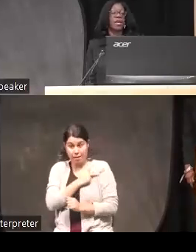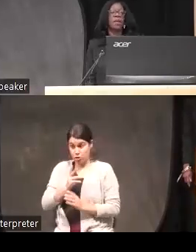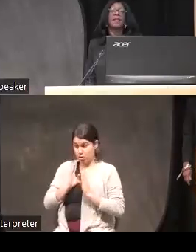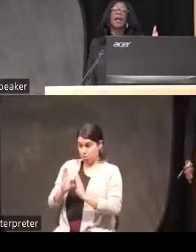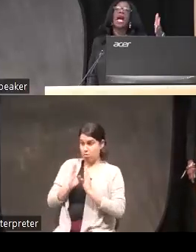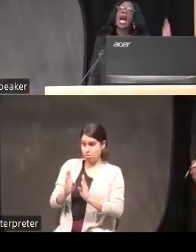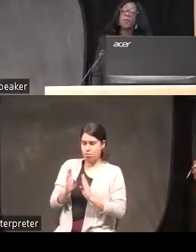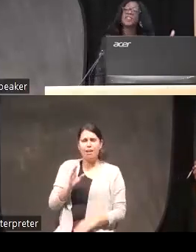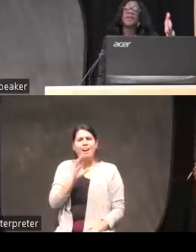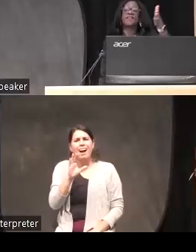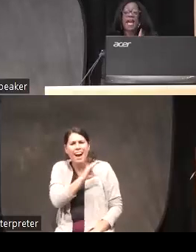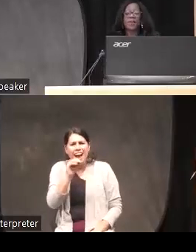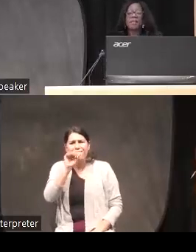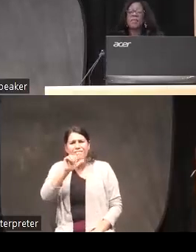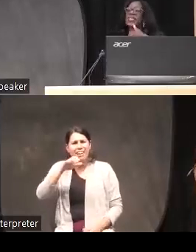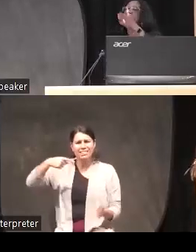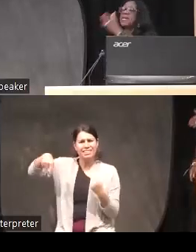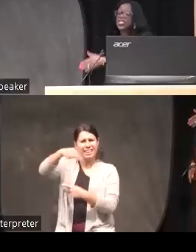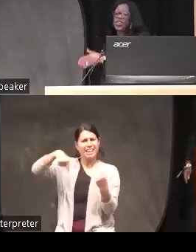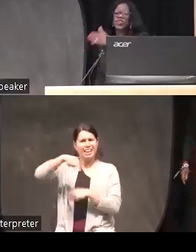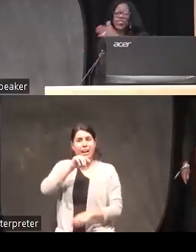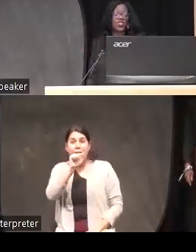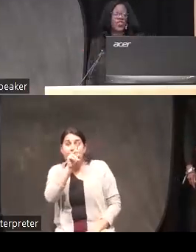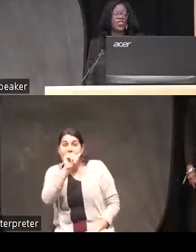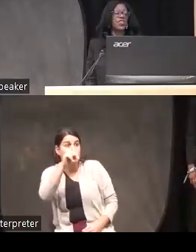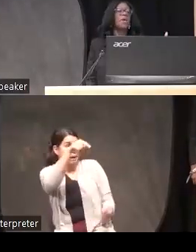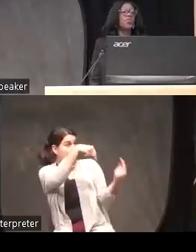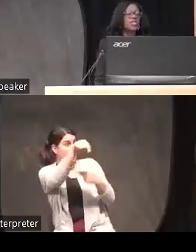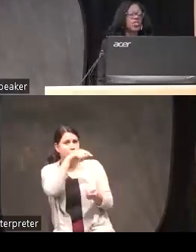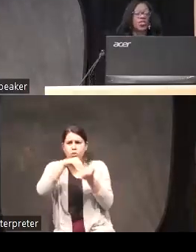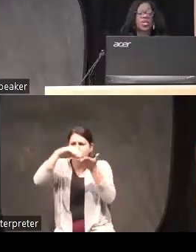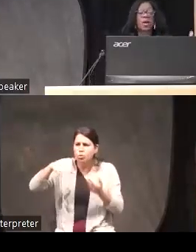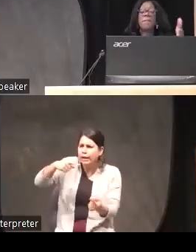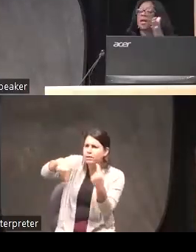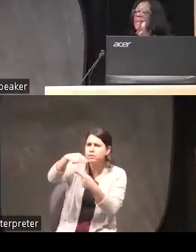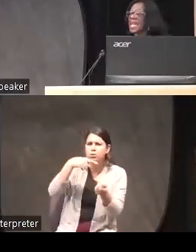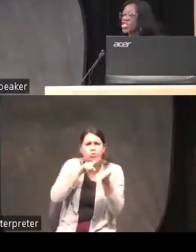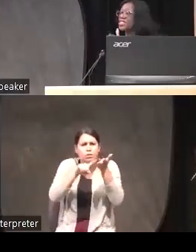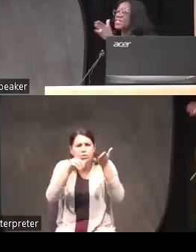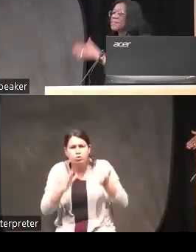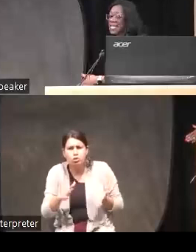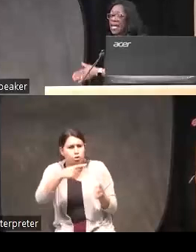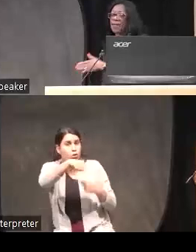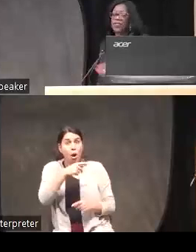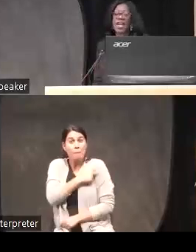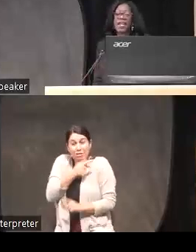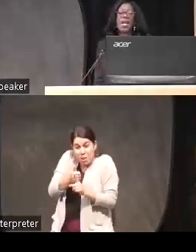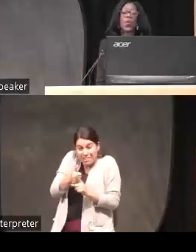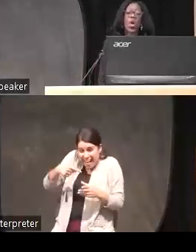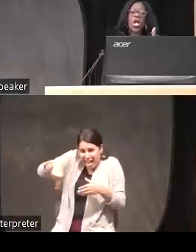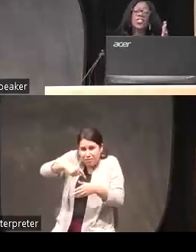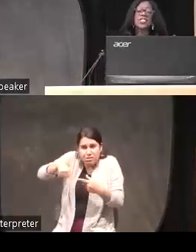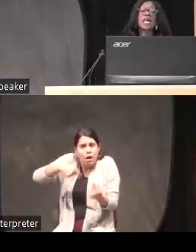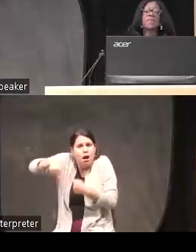shown, but it operates among faculty members, administrators and students, among researchers, among patients themselves, right?